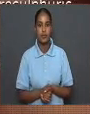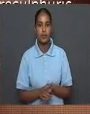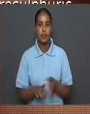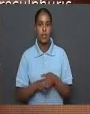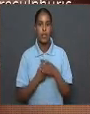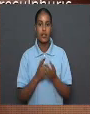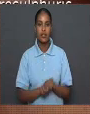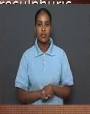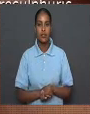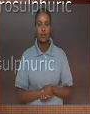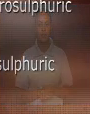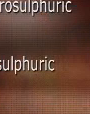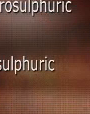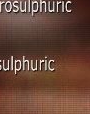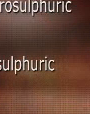Begin.